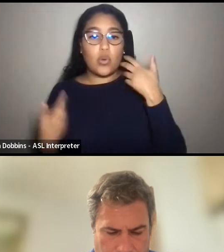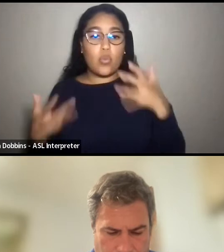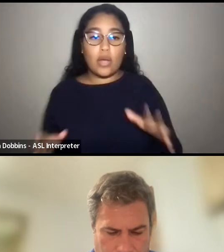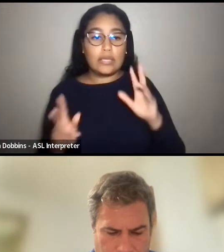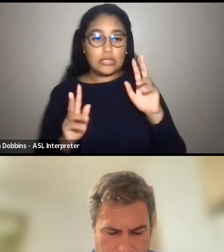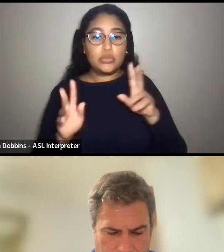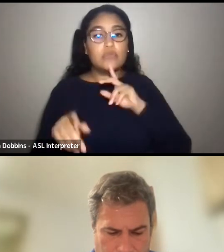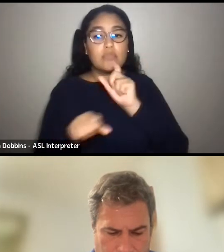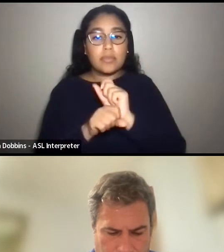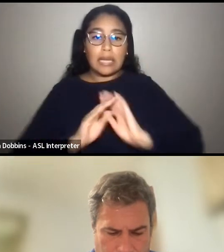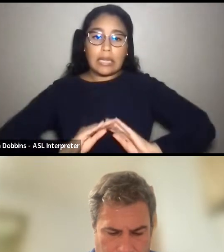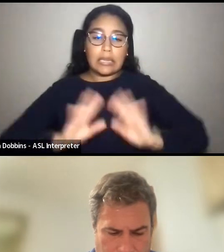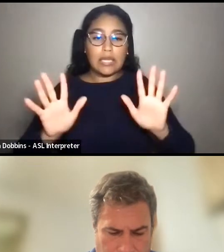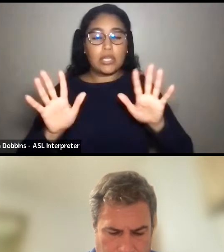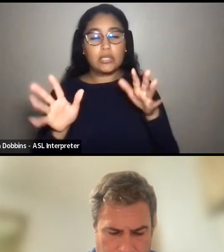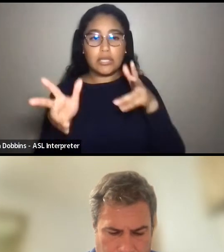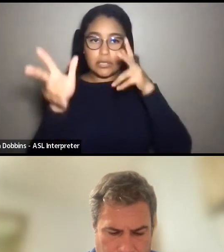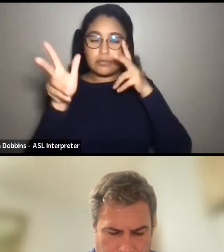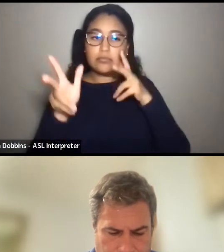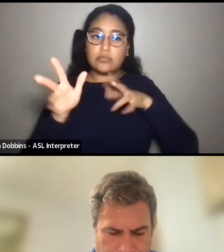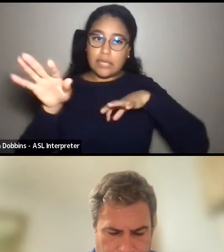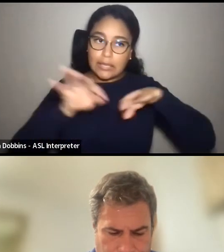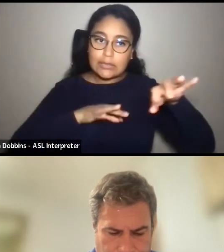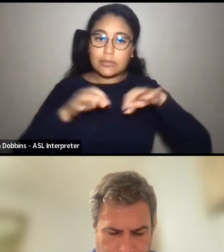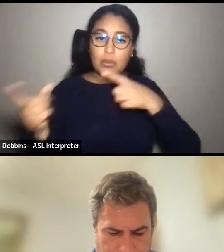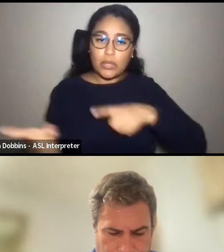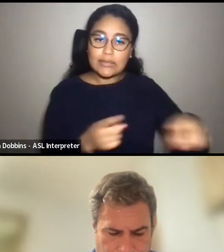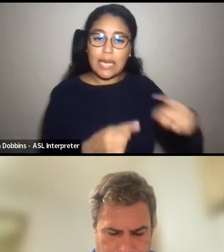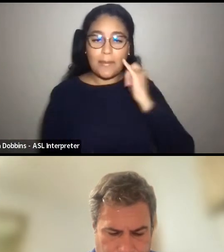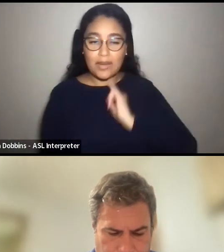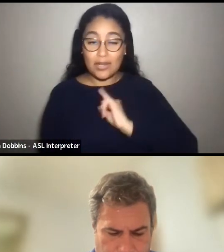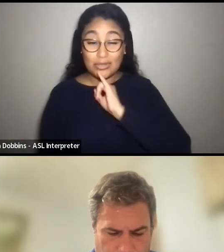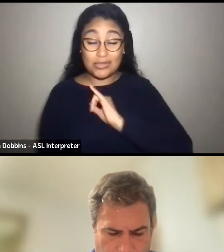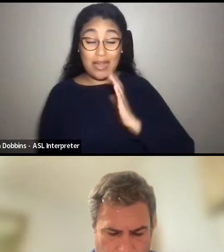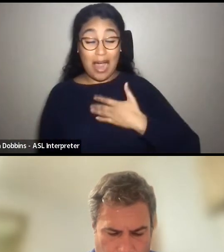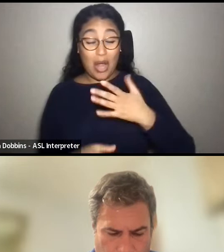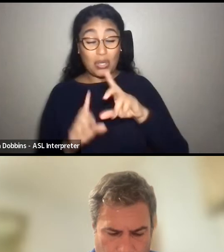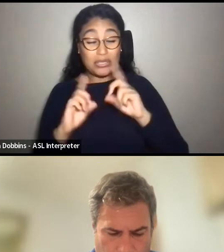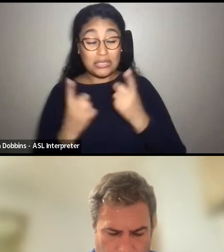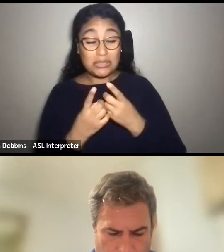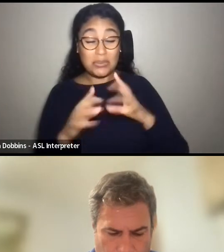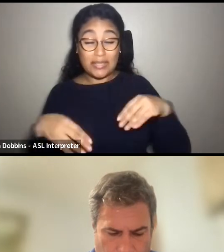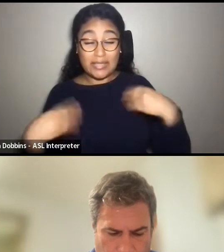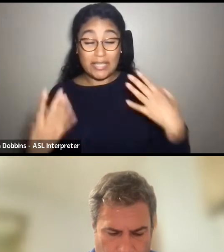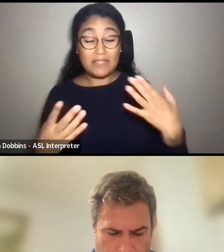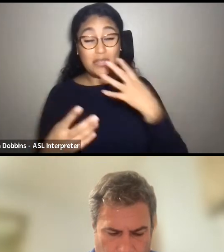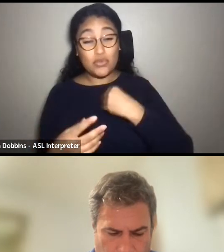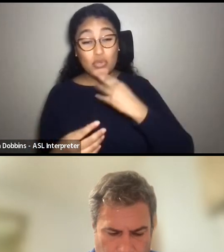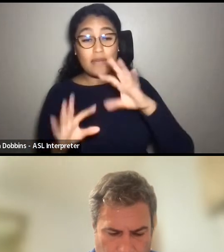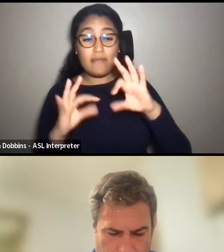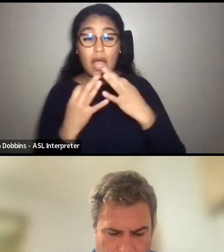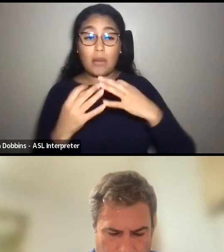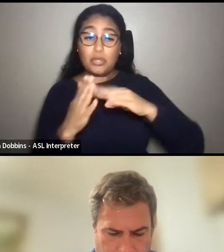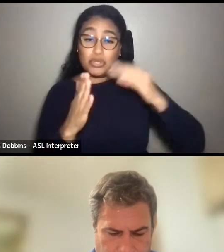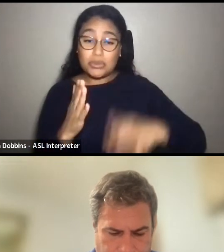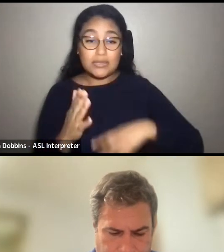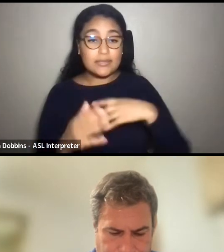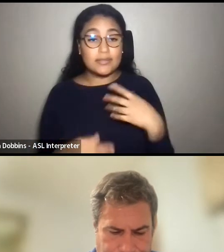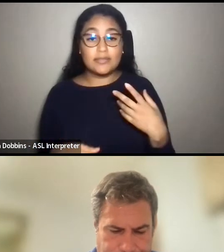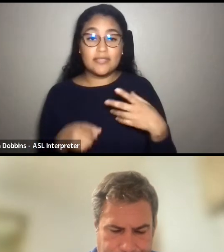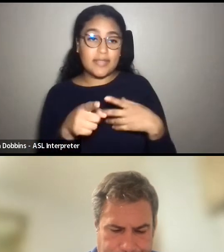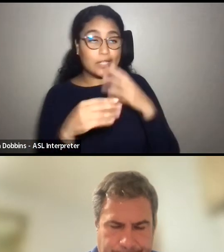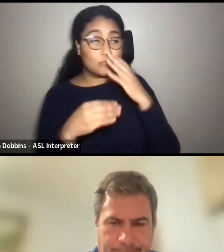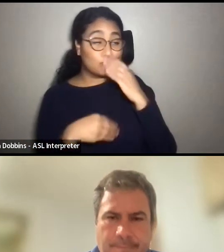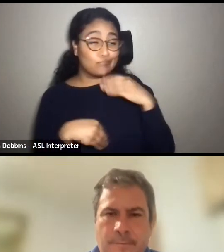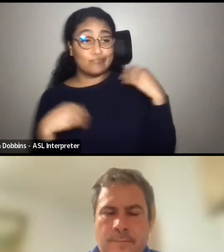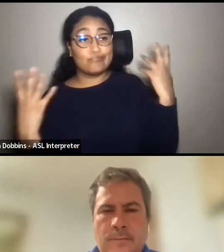Israel. We teach by example, and the recent lesson our district has given the Jewish families and students is that it doesn't